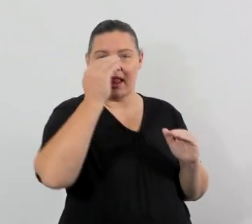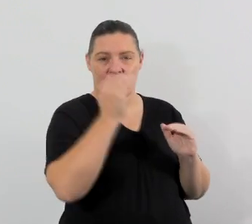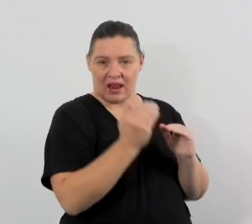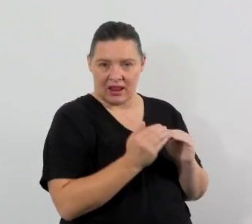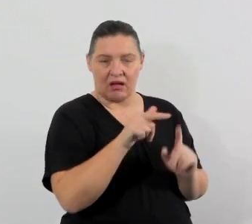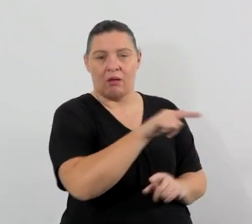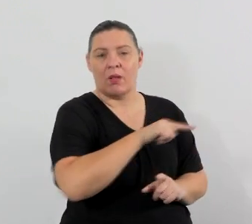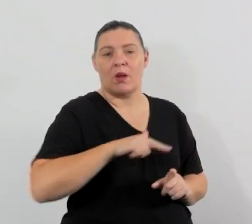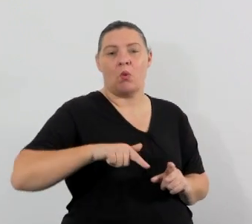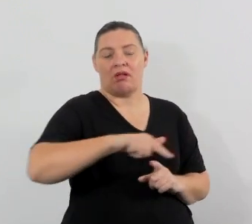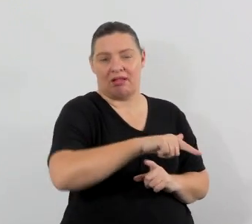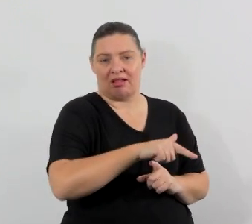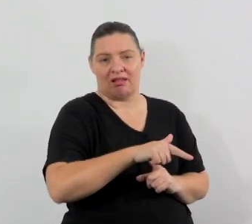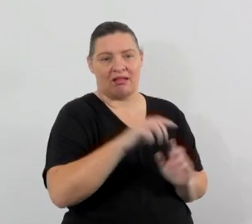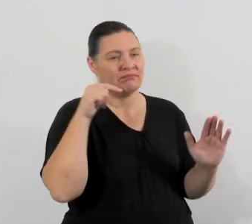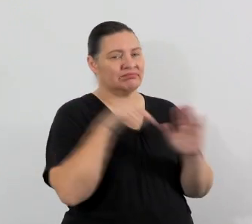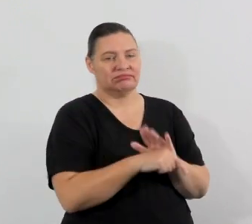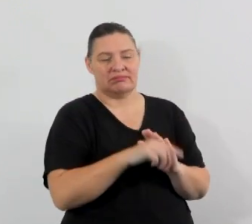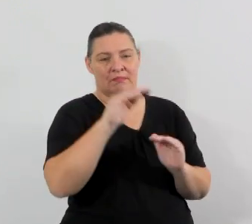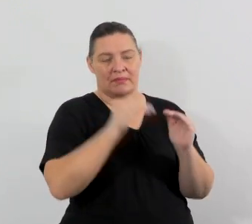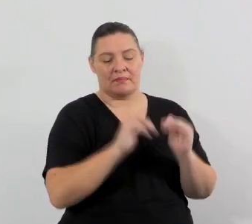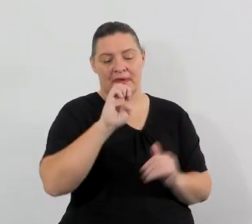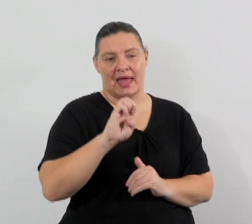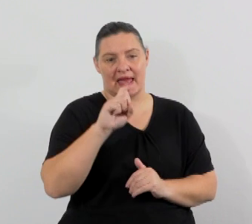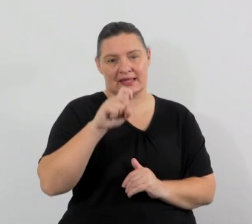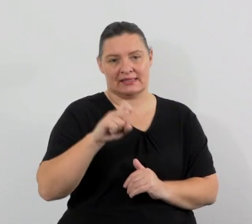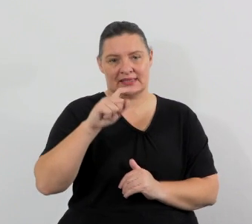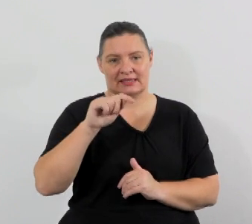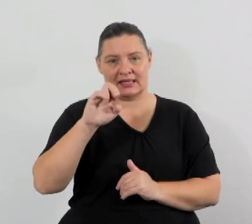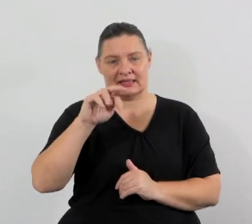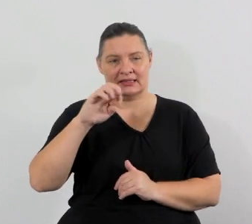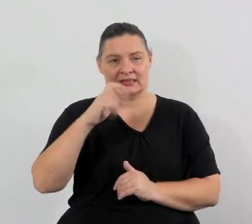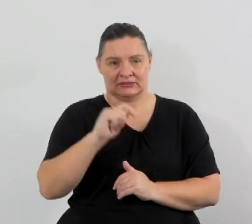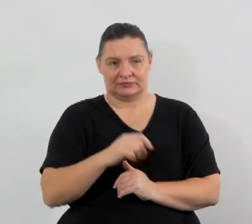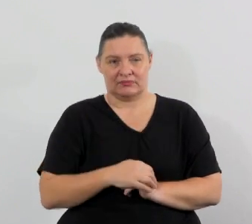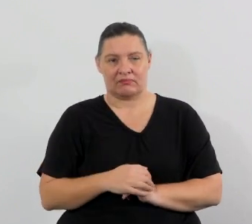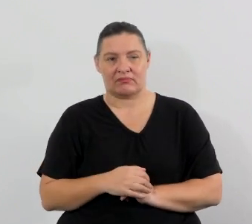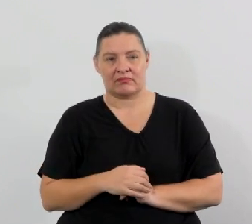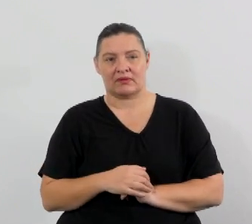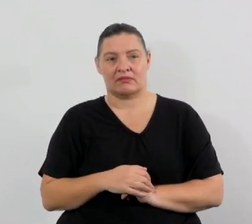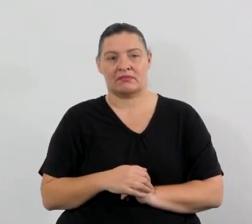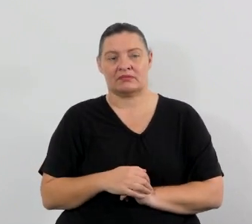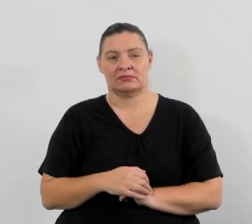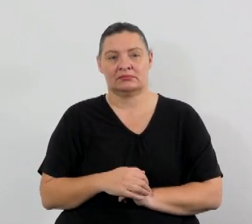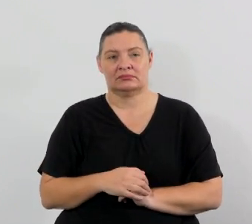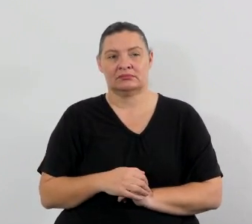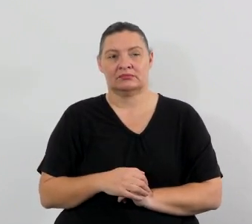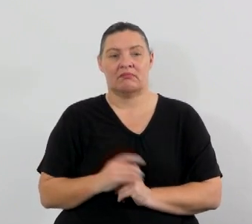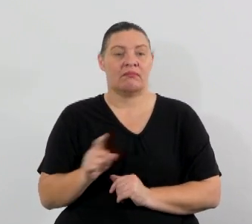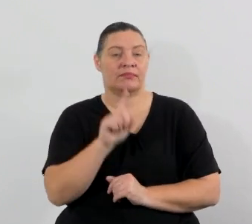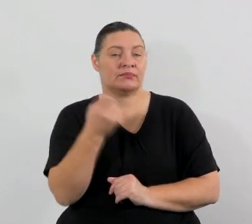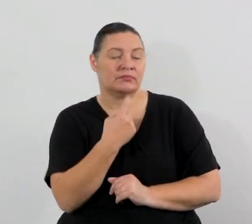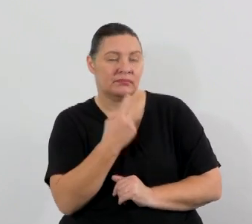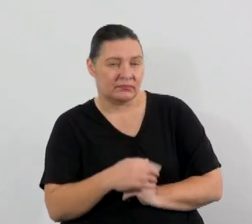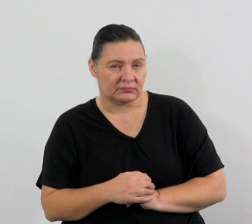becoming locally extinct. So here's a picture of Mopani worm on a tree here. Now